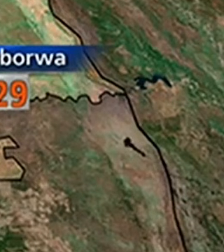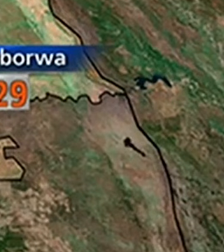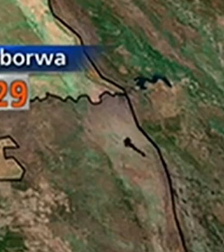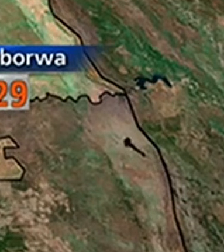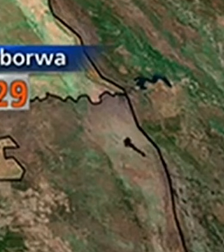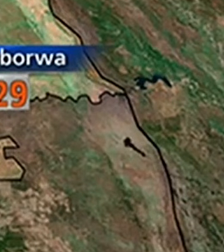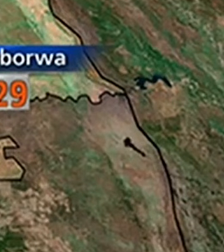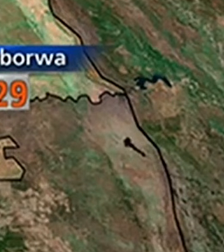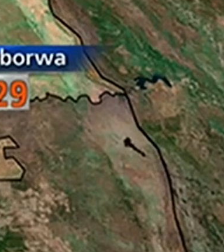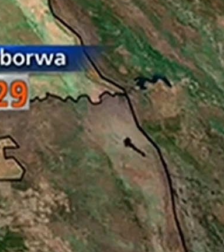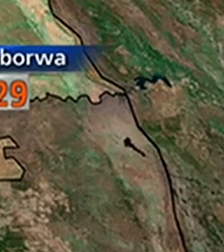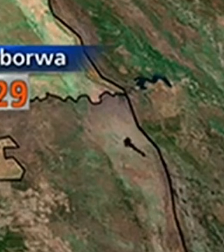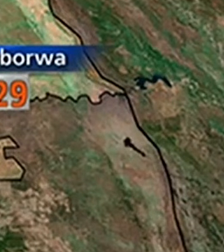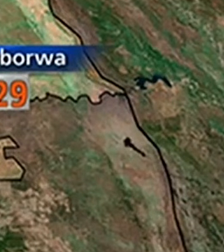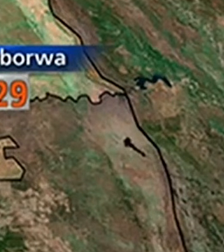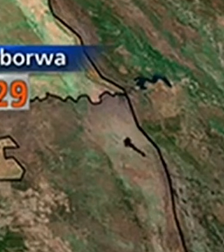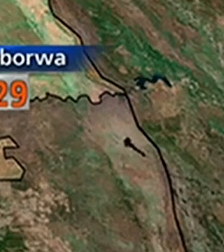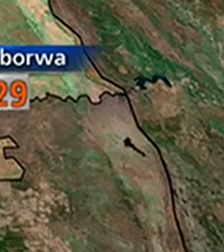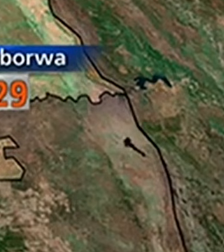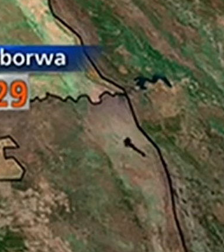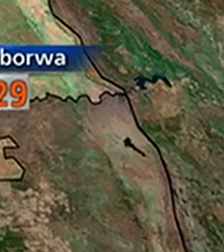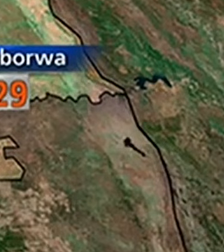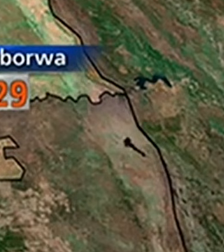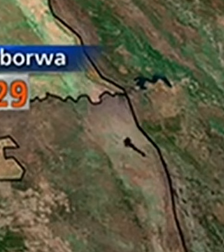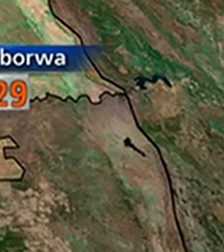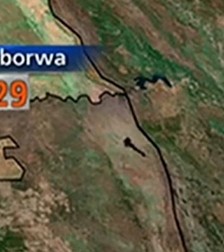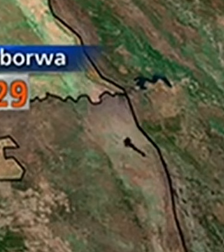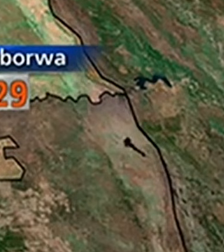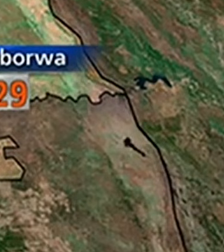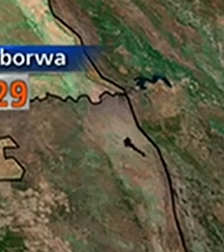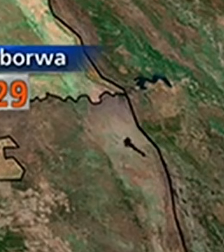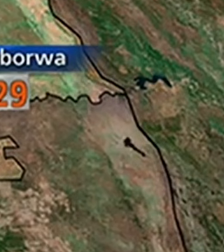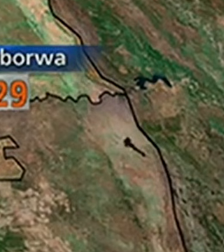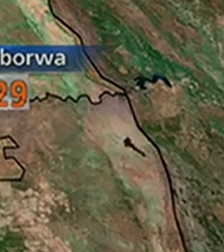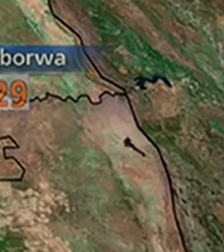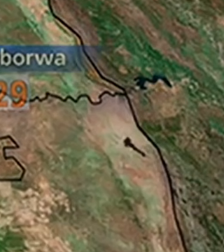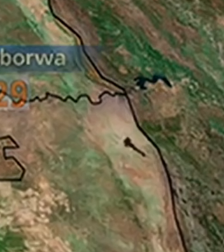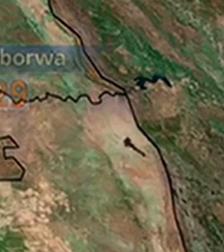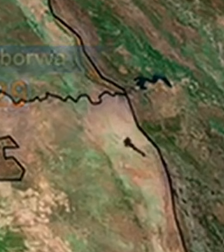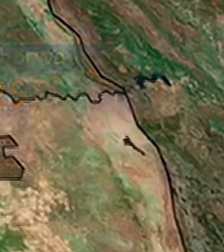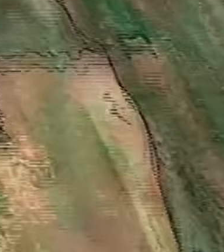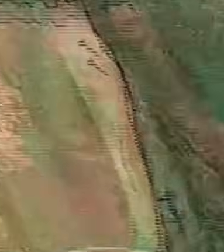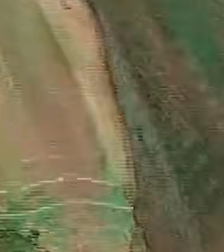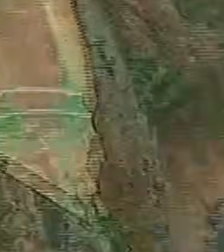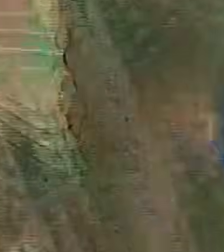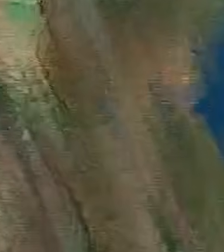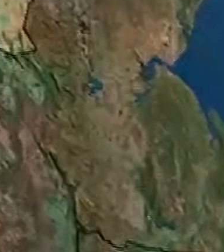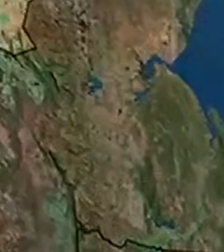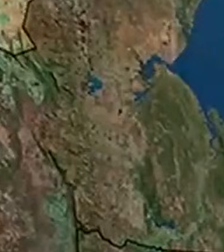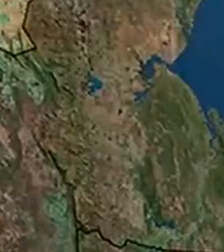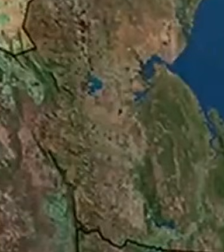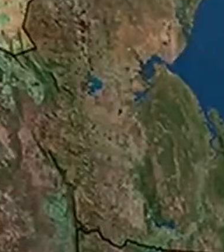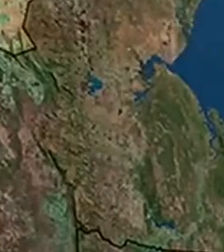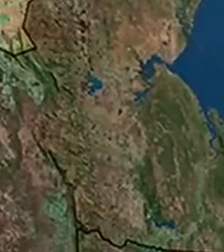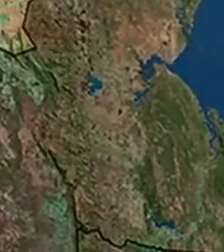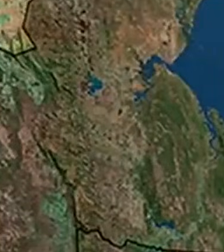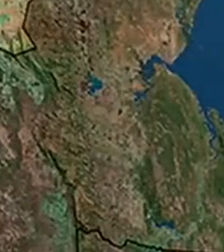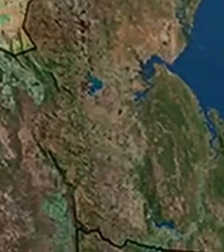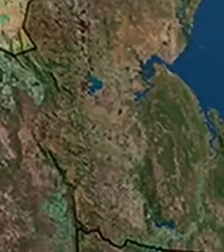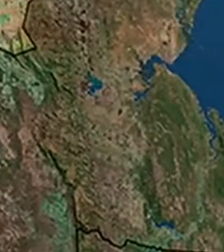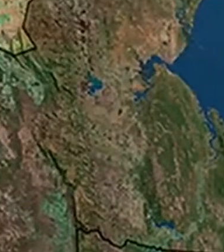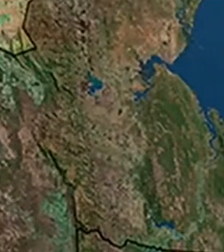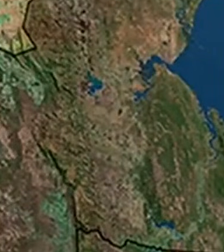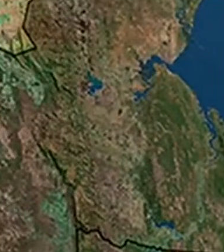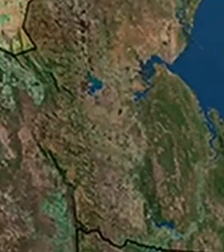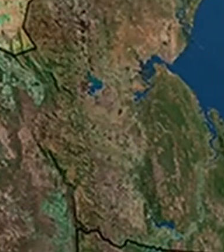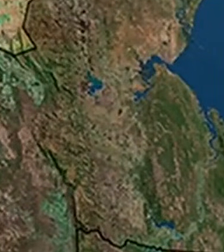hona ka haro Mokopane re khati di rita fela ho mashome a mabedi a mtse erobong kaofela re shebile ka Takazimbe e tla hleqale fela ho tshelela futla ho mashome a mabedi a